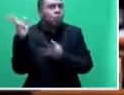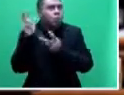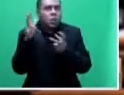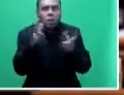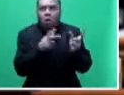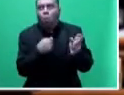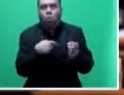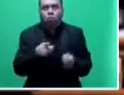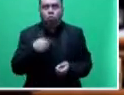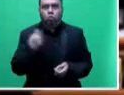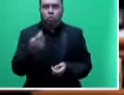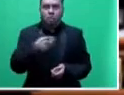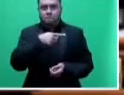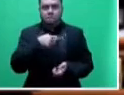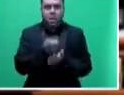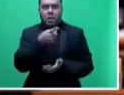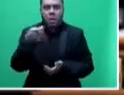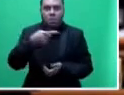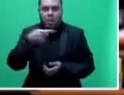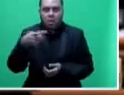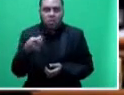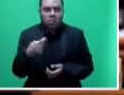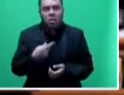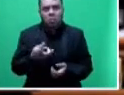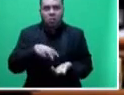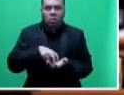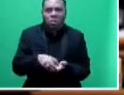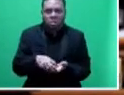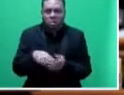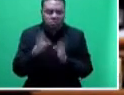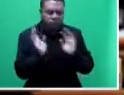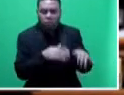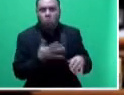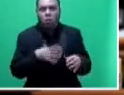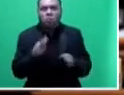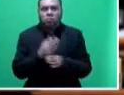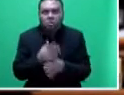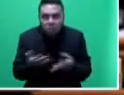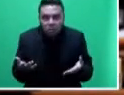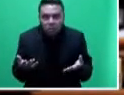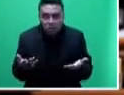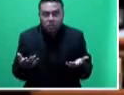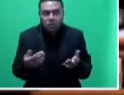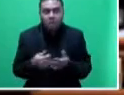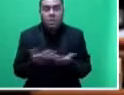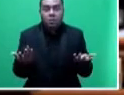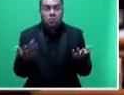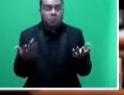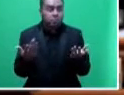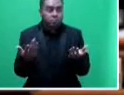social media that it was going to happen. It demoralized many of our essential workers who were civil servants. Mr. Speaker, sir, I was